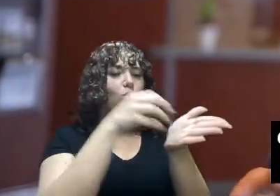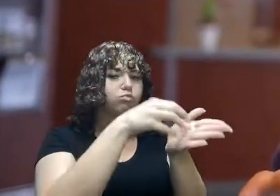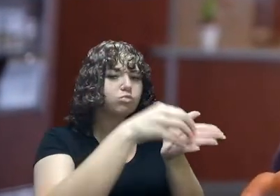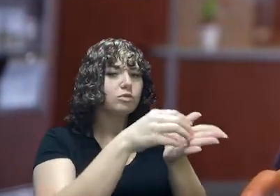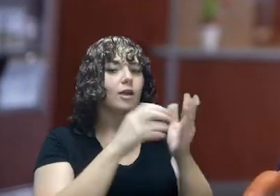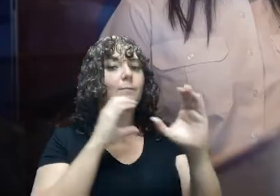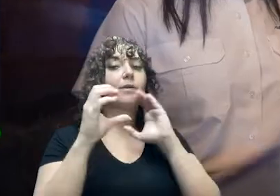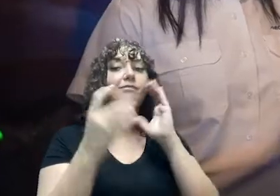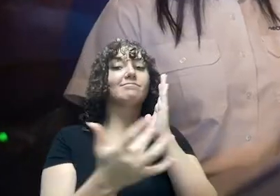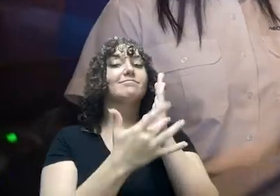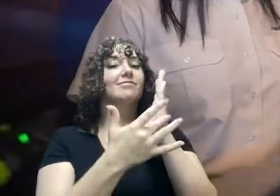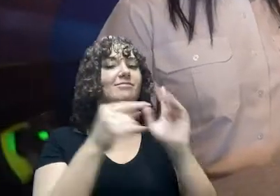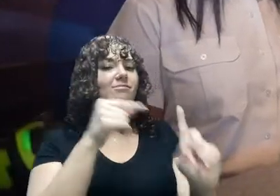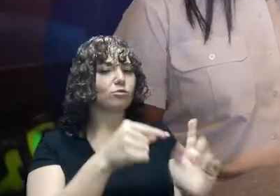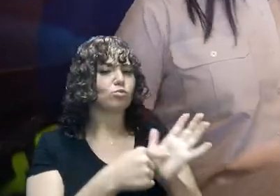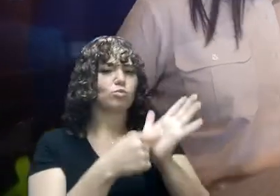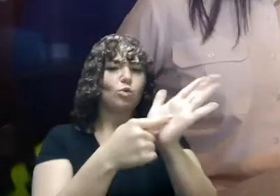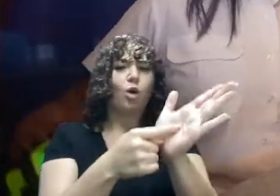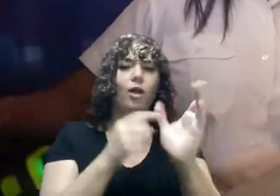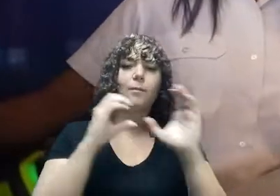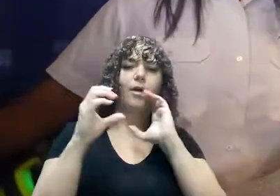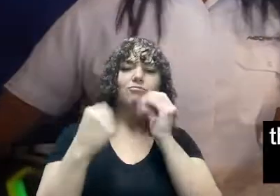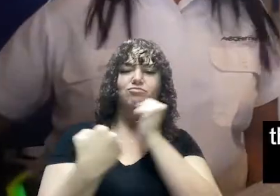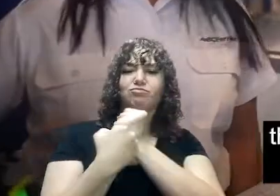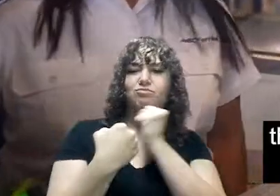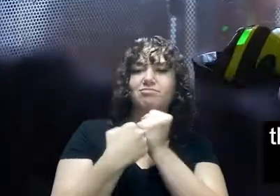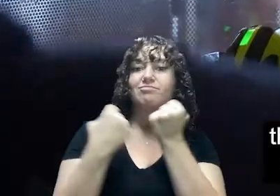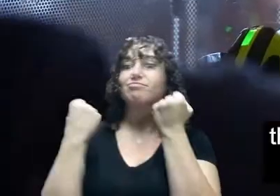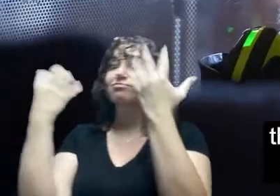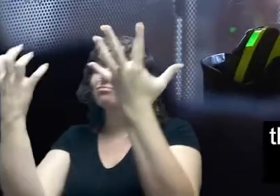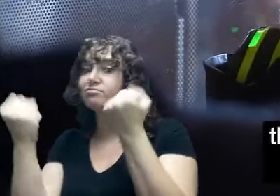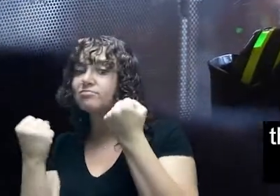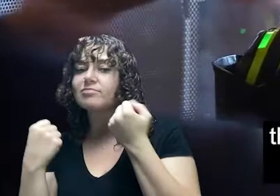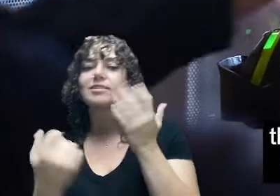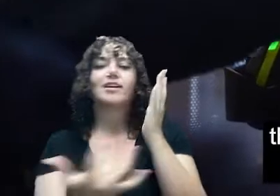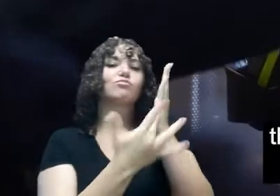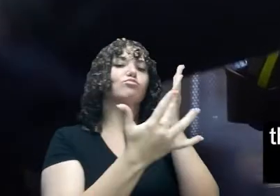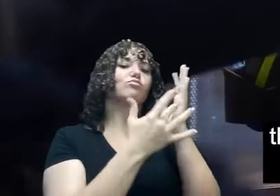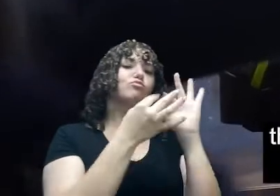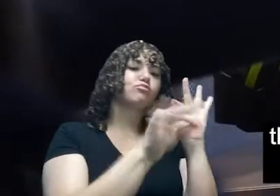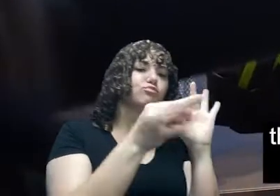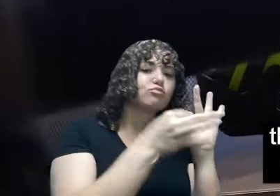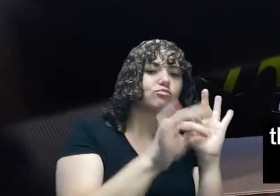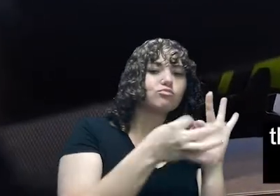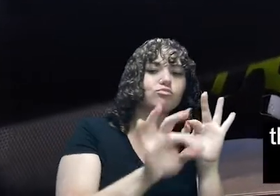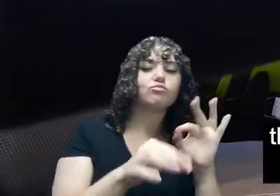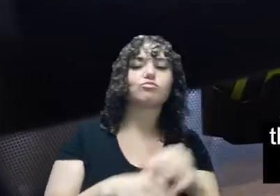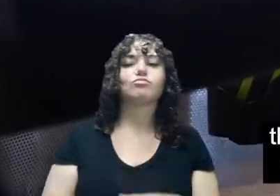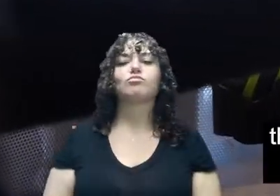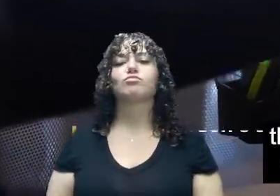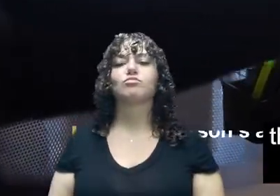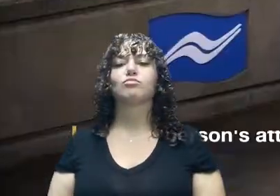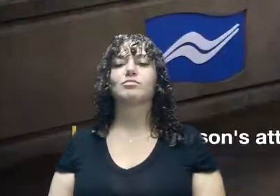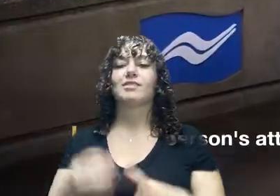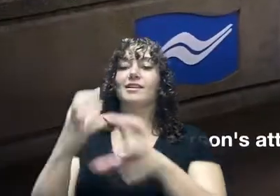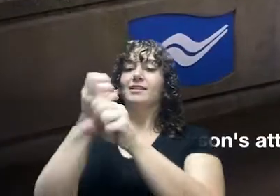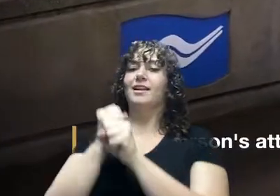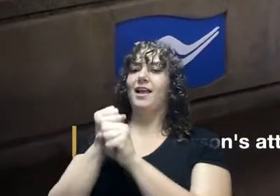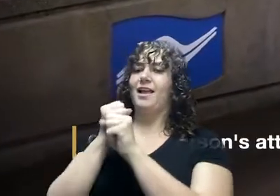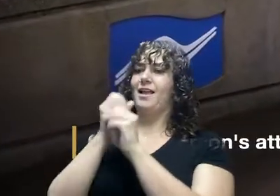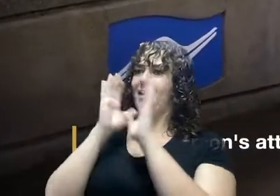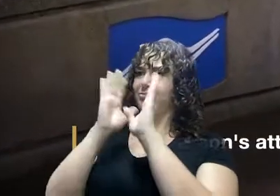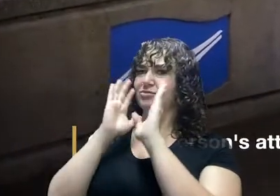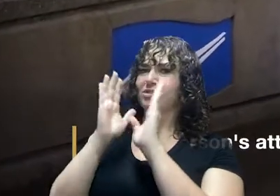letterboards, communication devices, as well as support services through sign language and use of technology for captioning. Get the